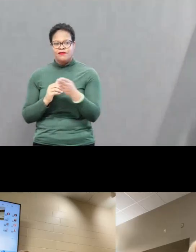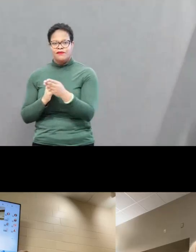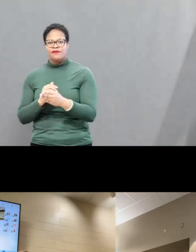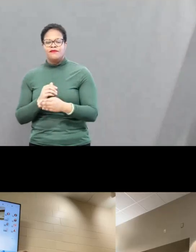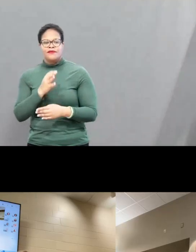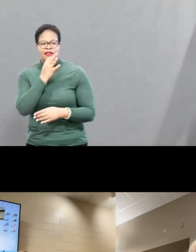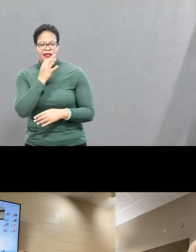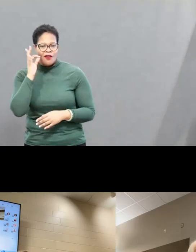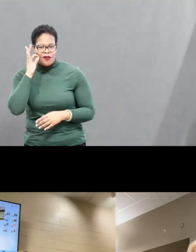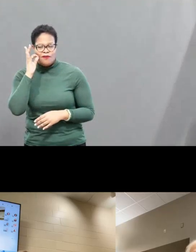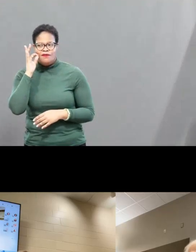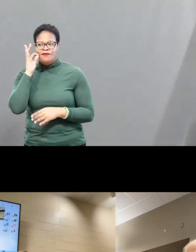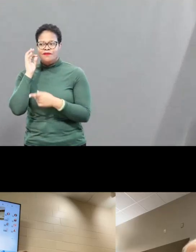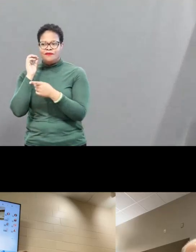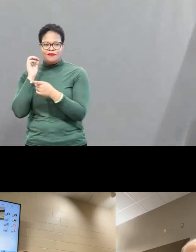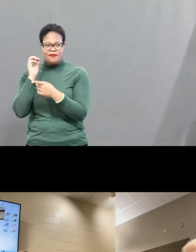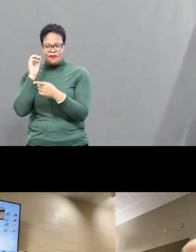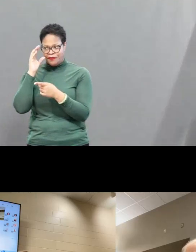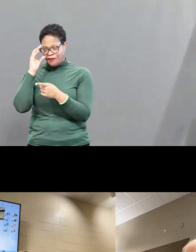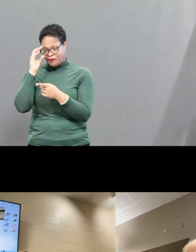This is Farmer.